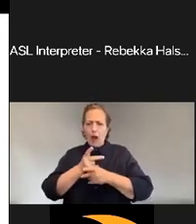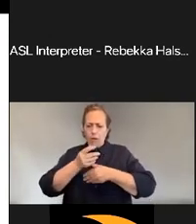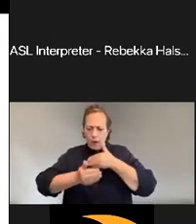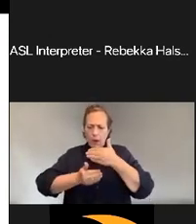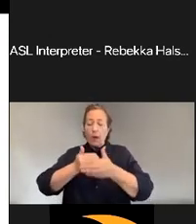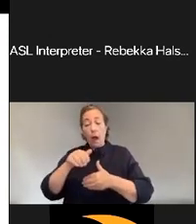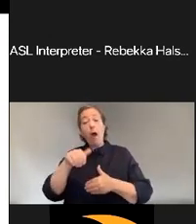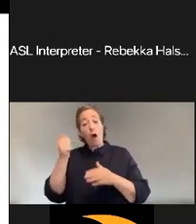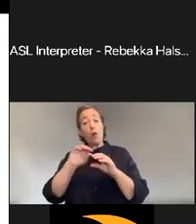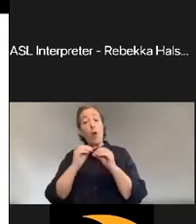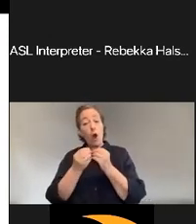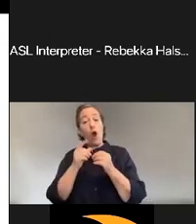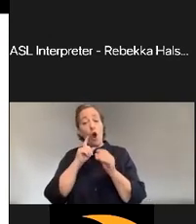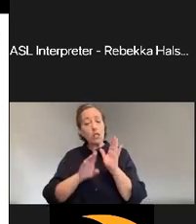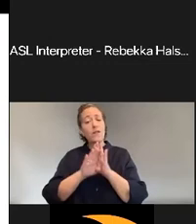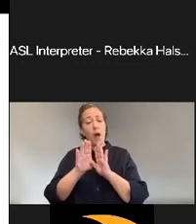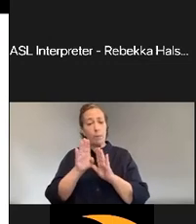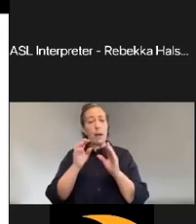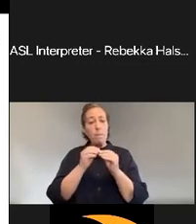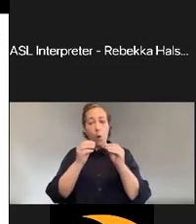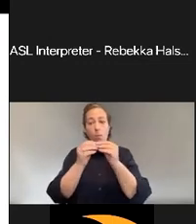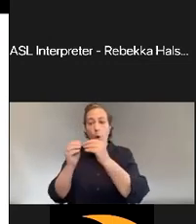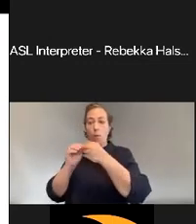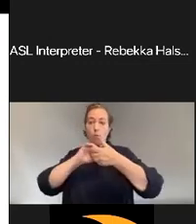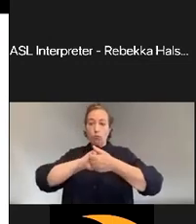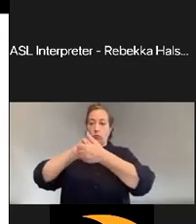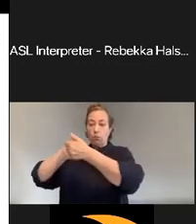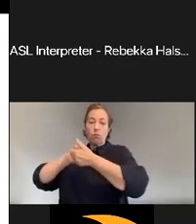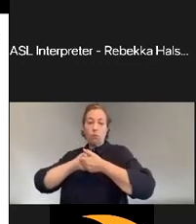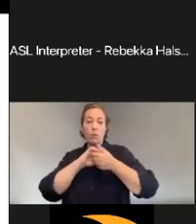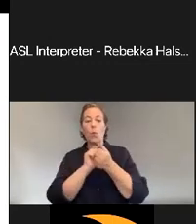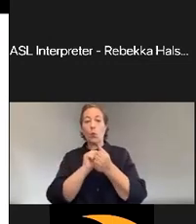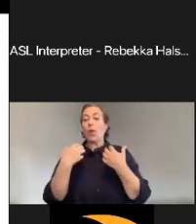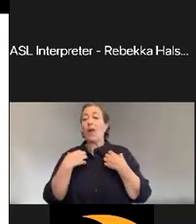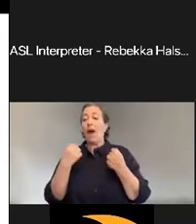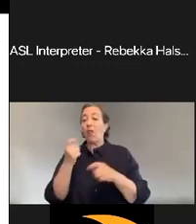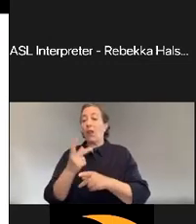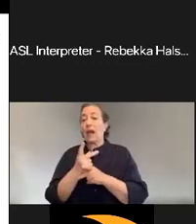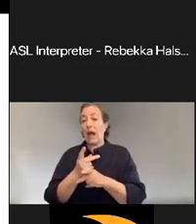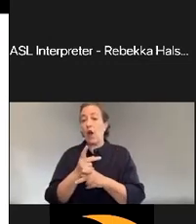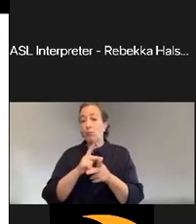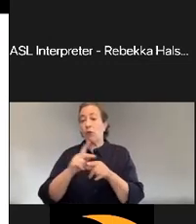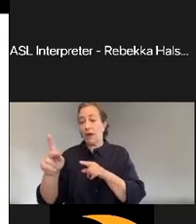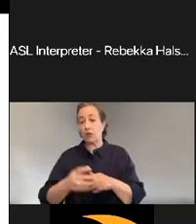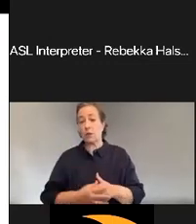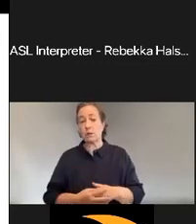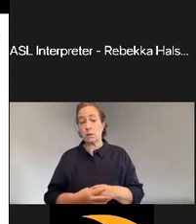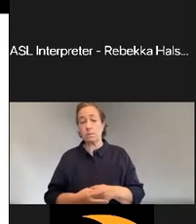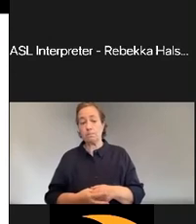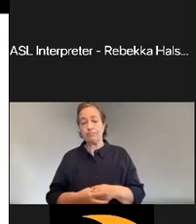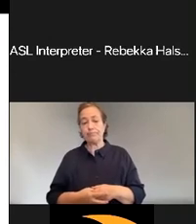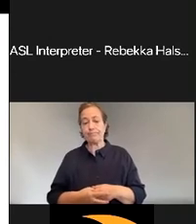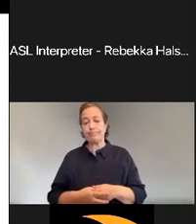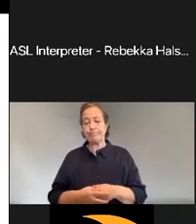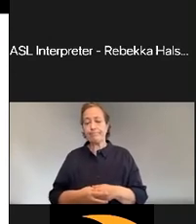of developing more partnerships with healthcare professionals across the country on that. And I think in terms of the